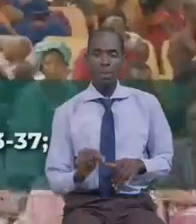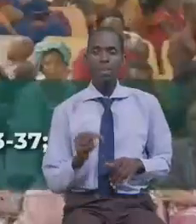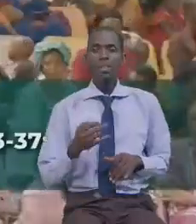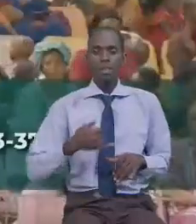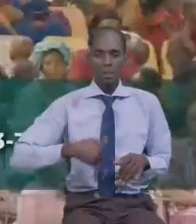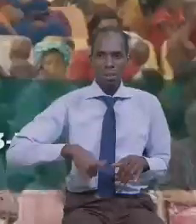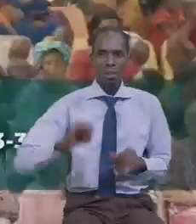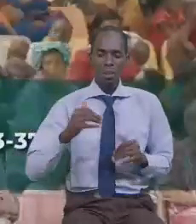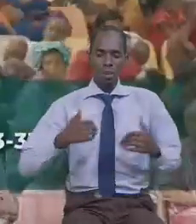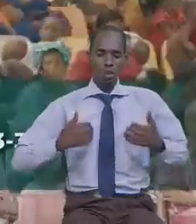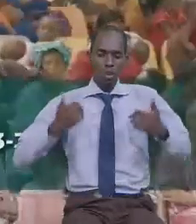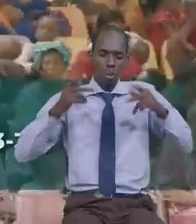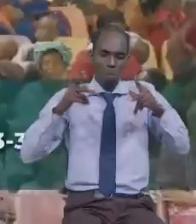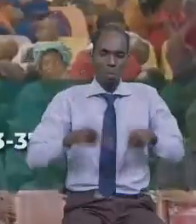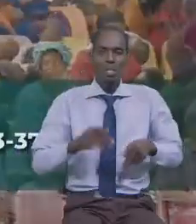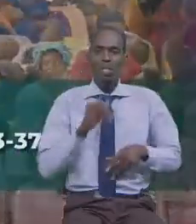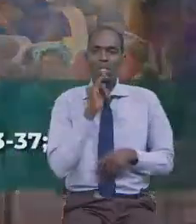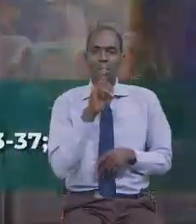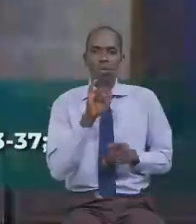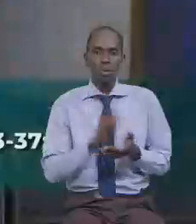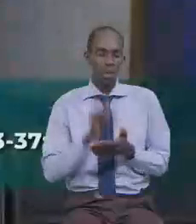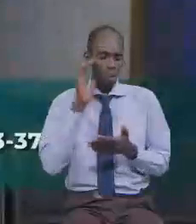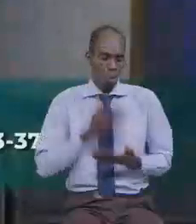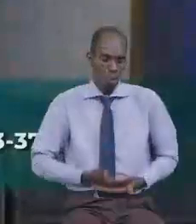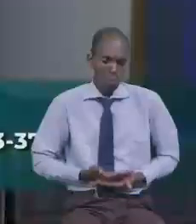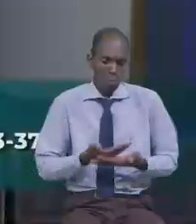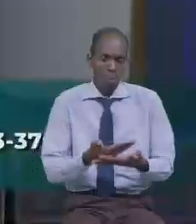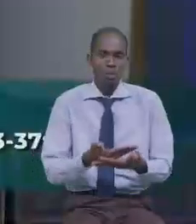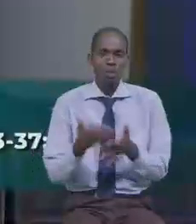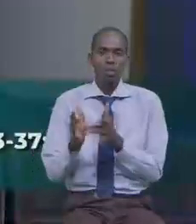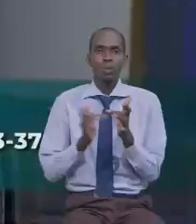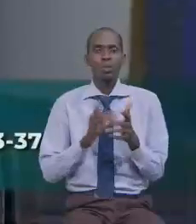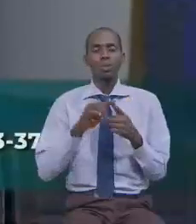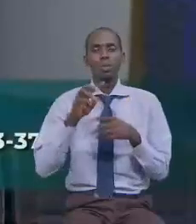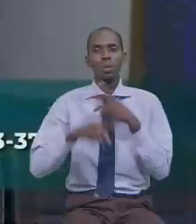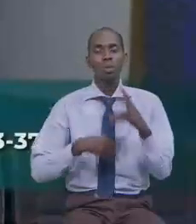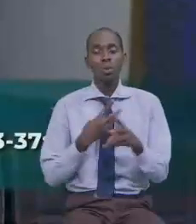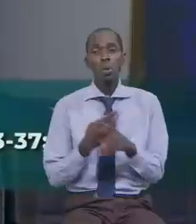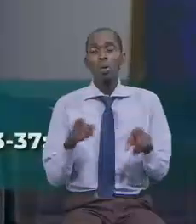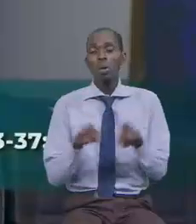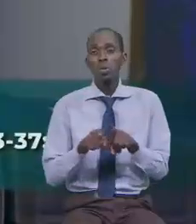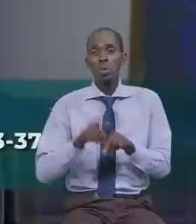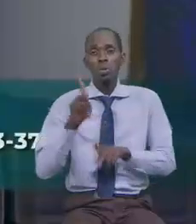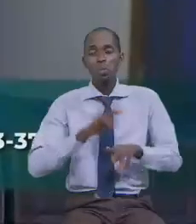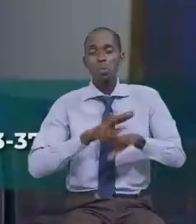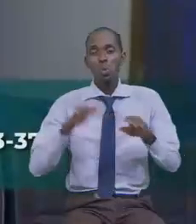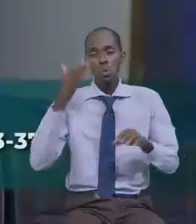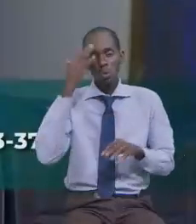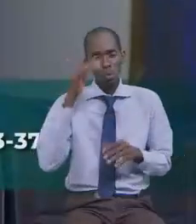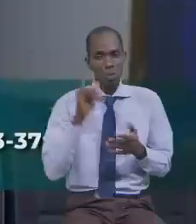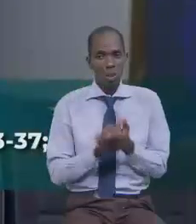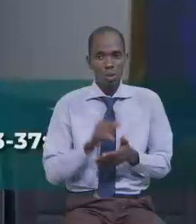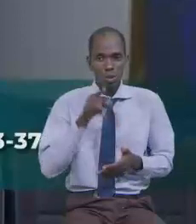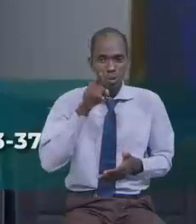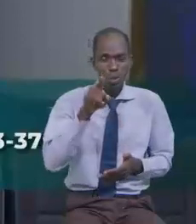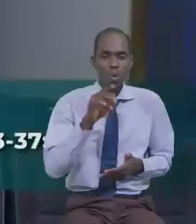one that will bring Jesus, the Savior, to the world. And neither do people around you know that you are